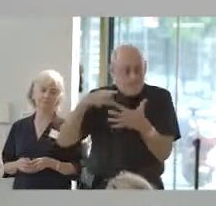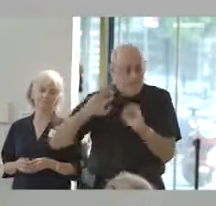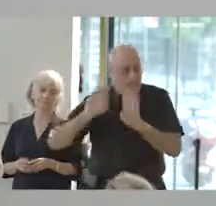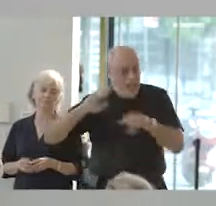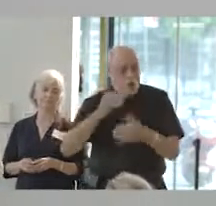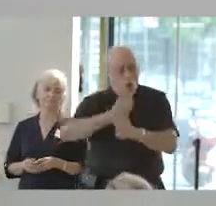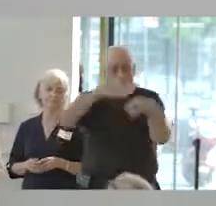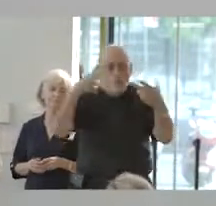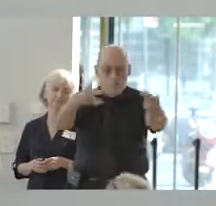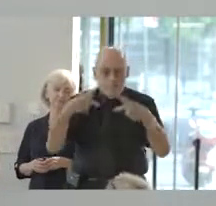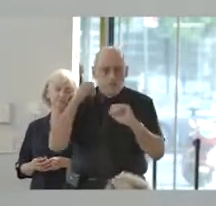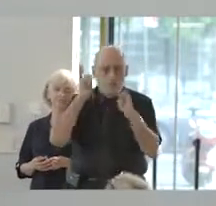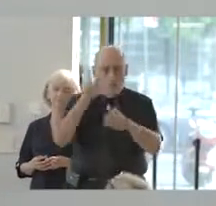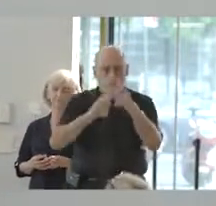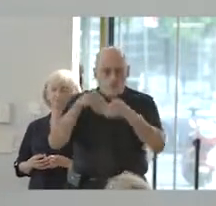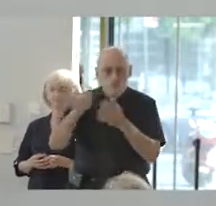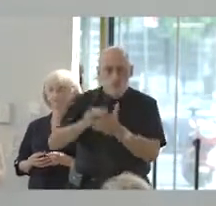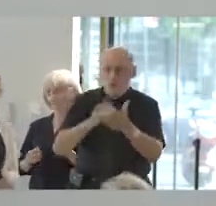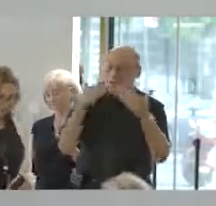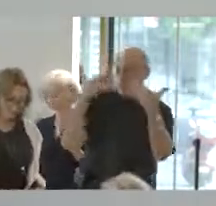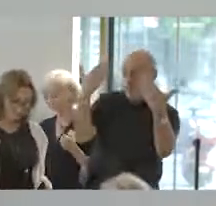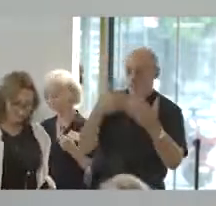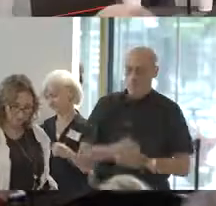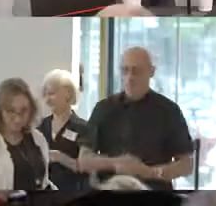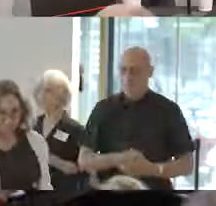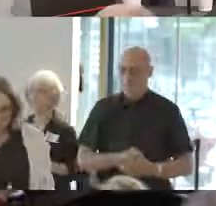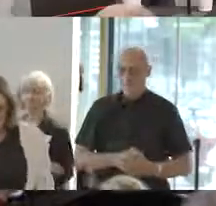open space for all New Yorkers. Thanks.